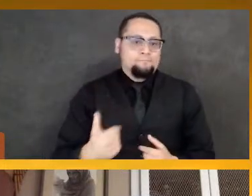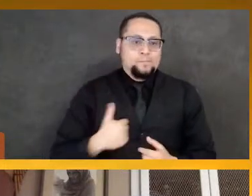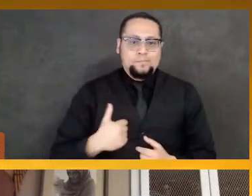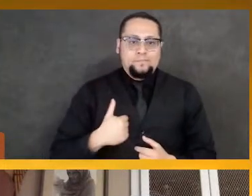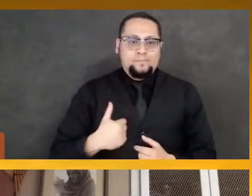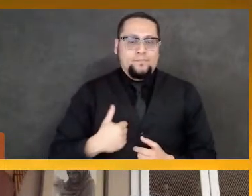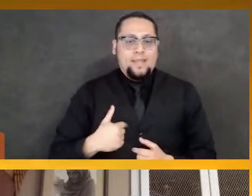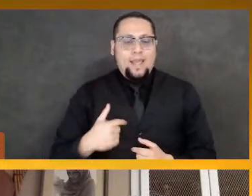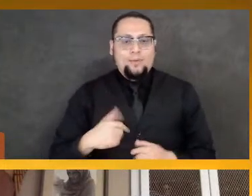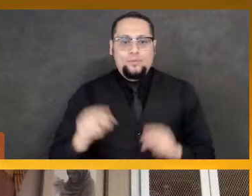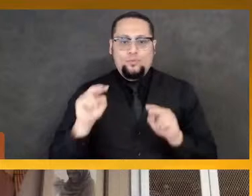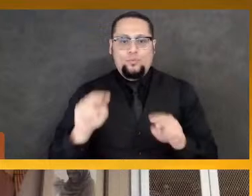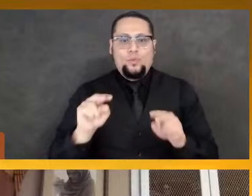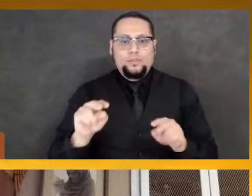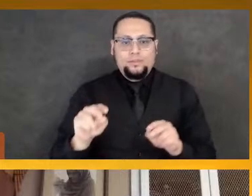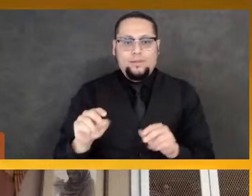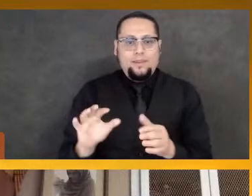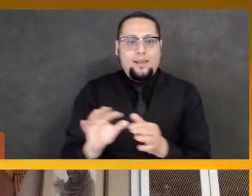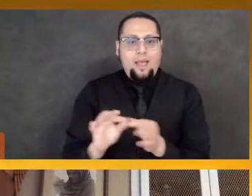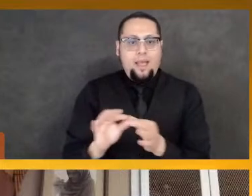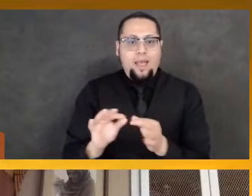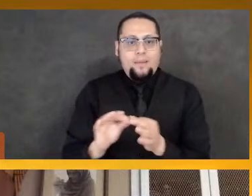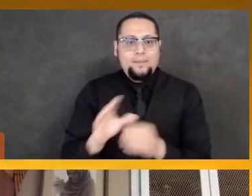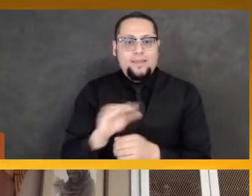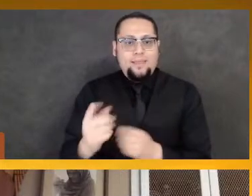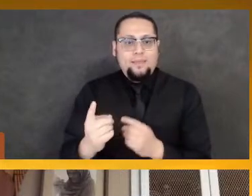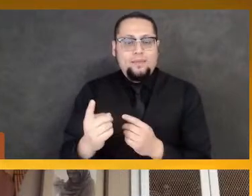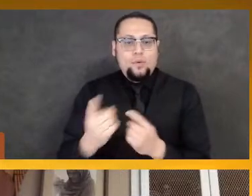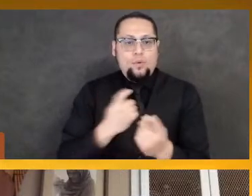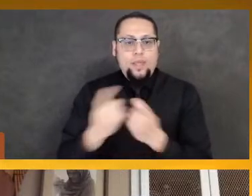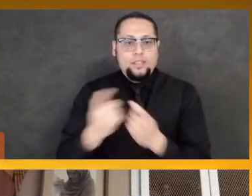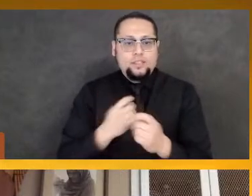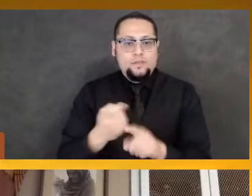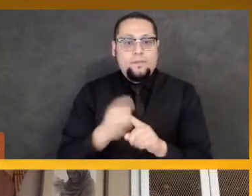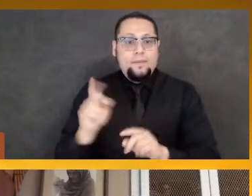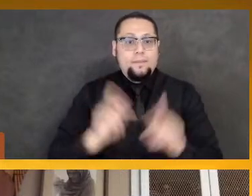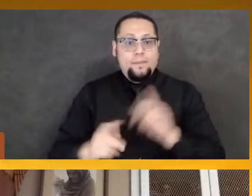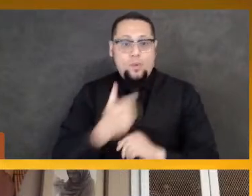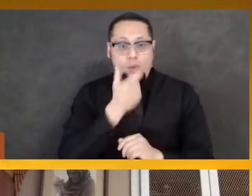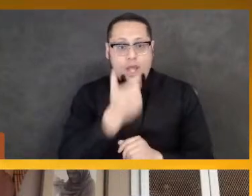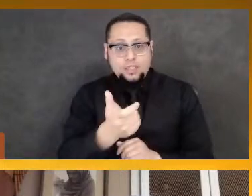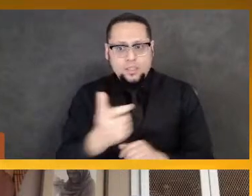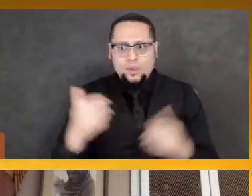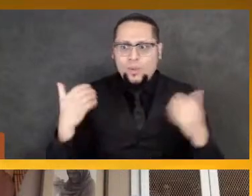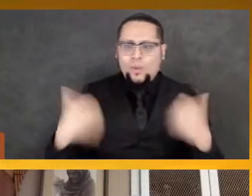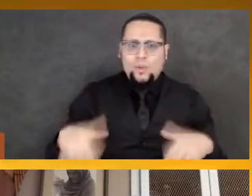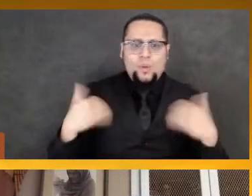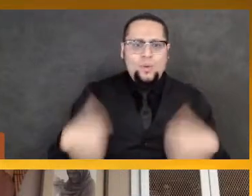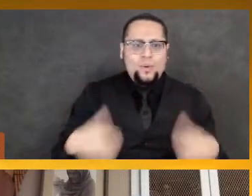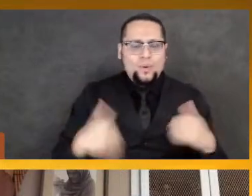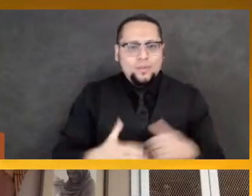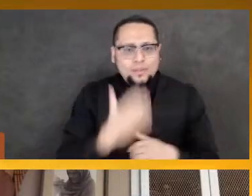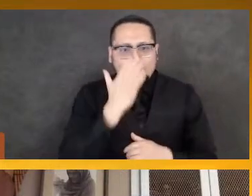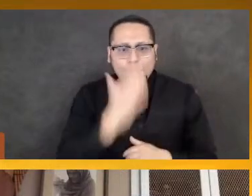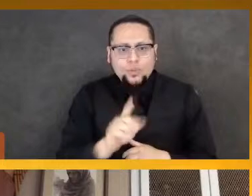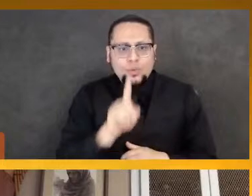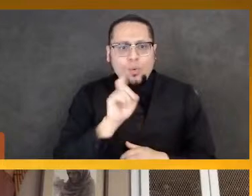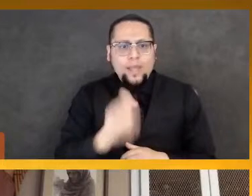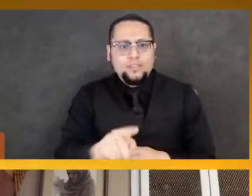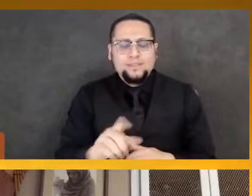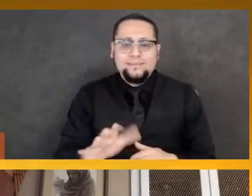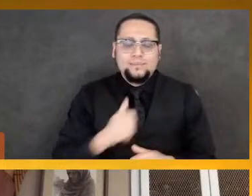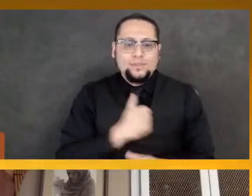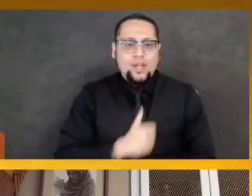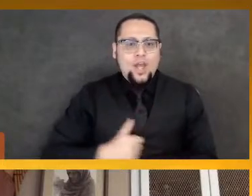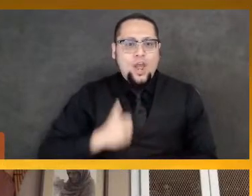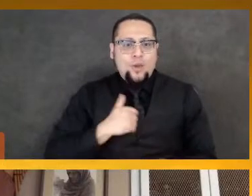I was looking at some of the comments and the questions that were in the comment box from the people who are watching. You all had some very good questions, and I'm sorry